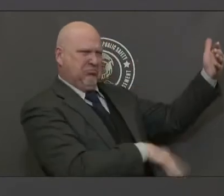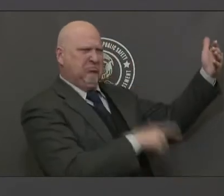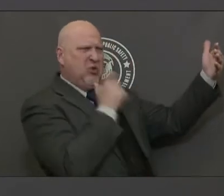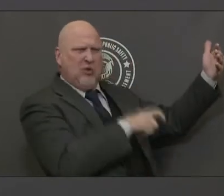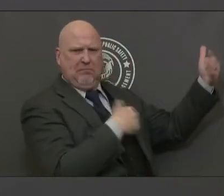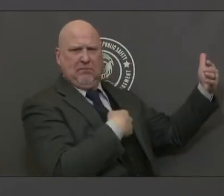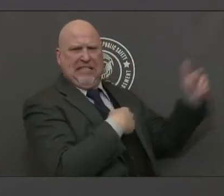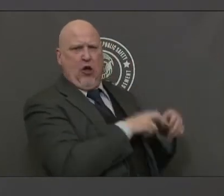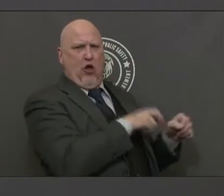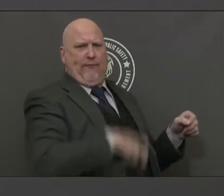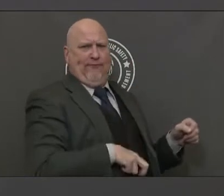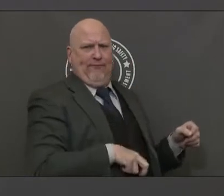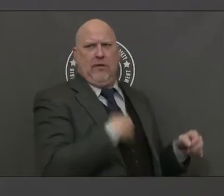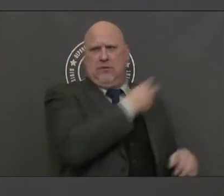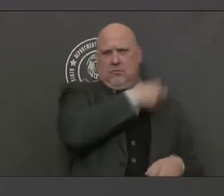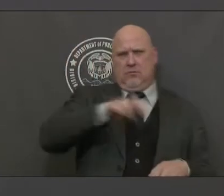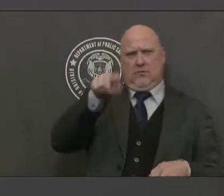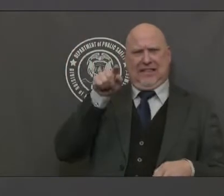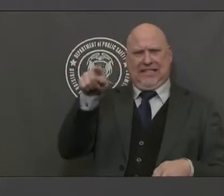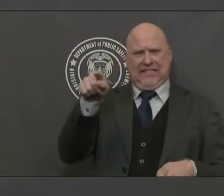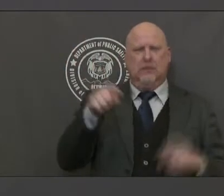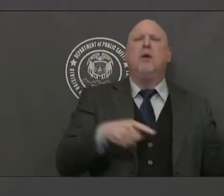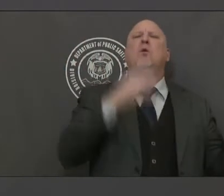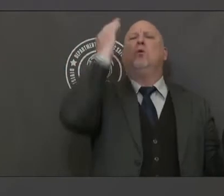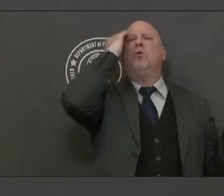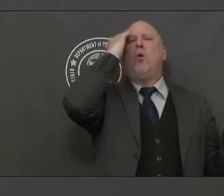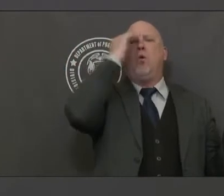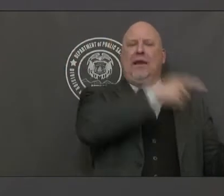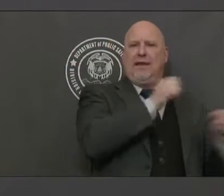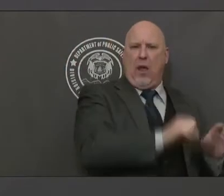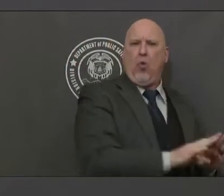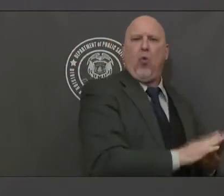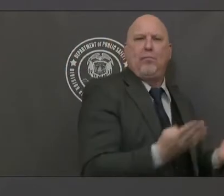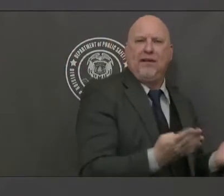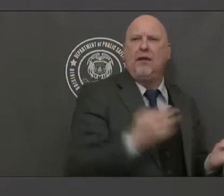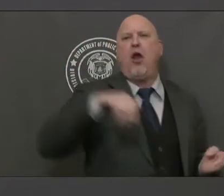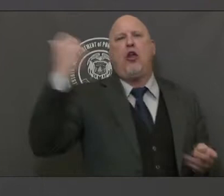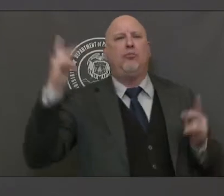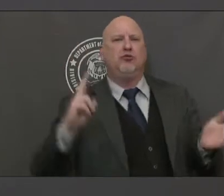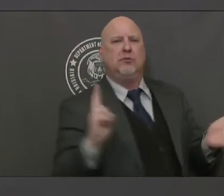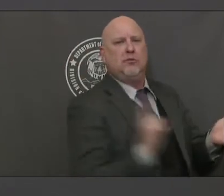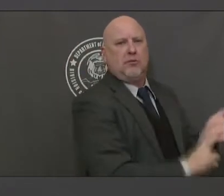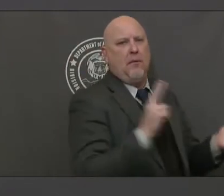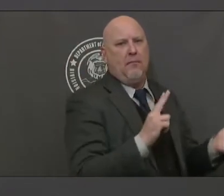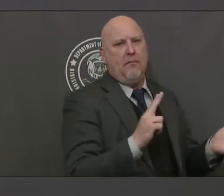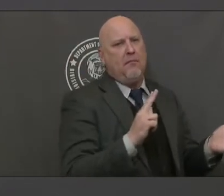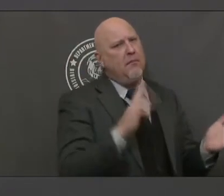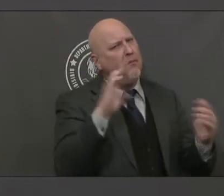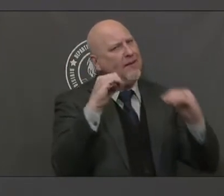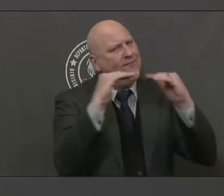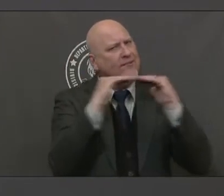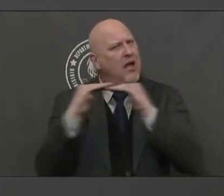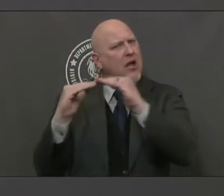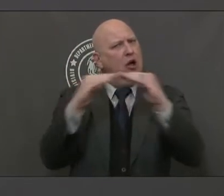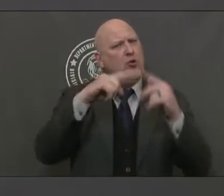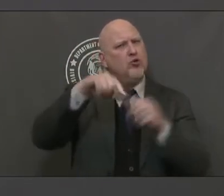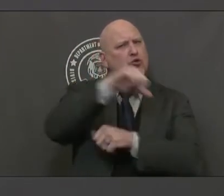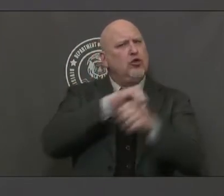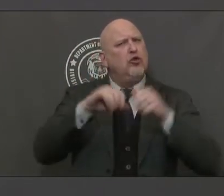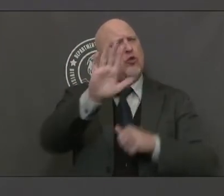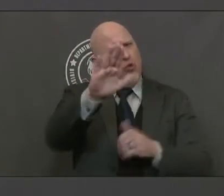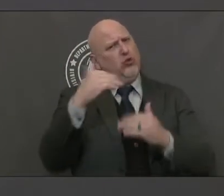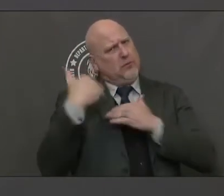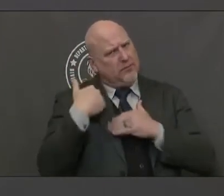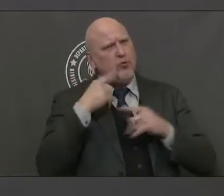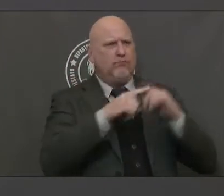of people not showing up, then there's nobody to take that dose. So at the end of the day, they're scrambling to try to get a shot in an arm.